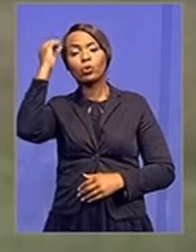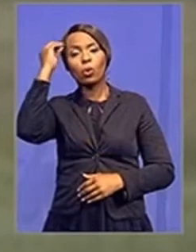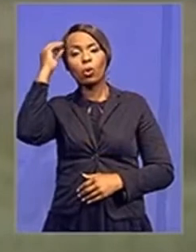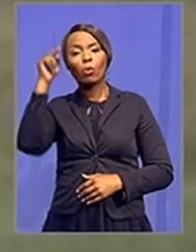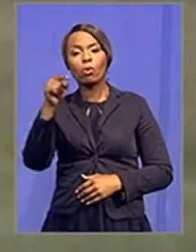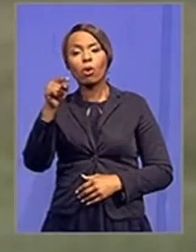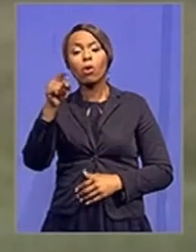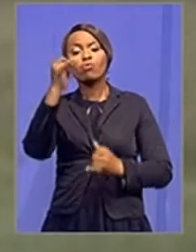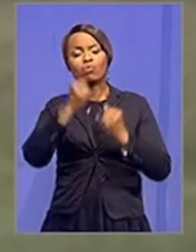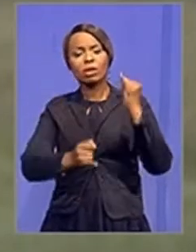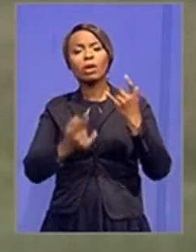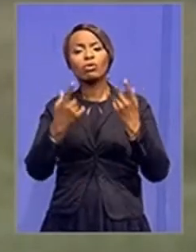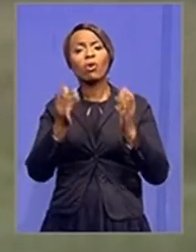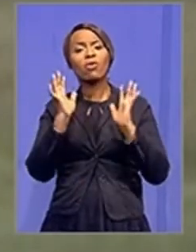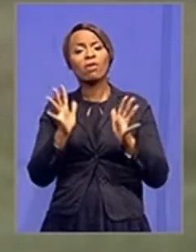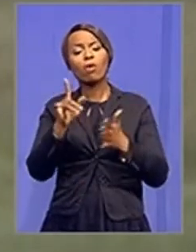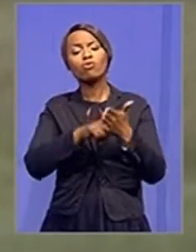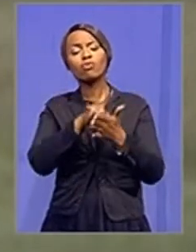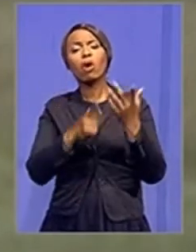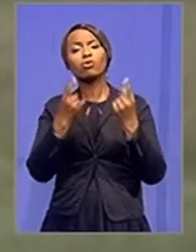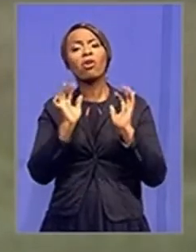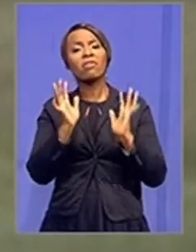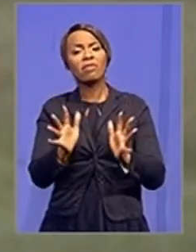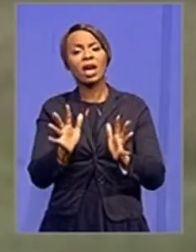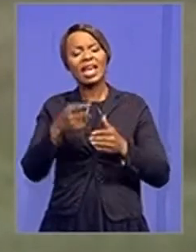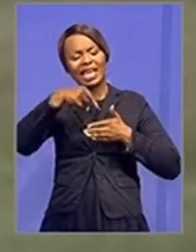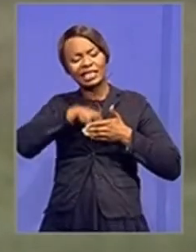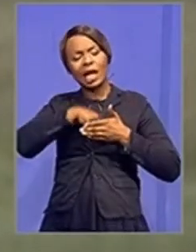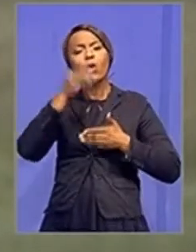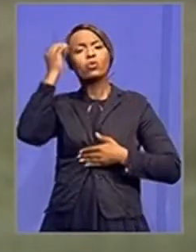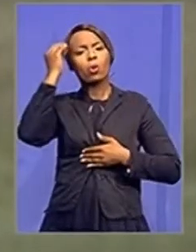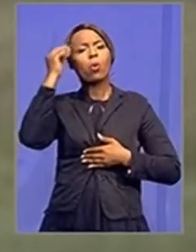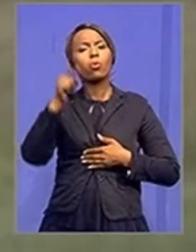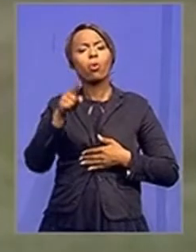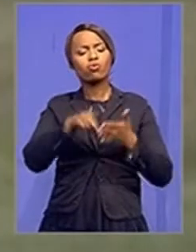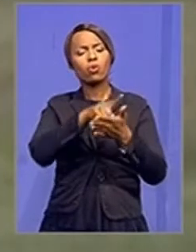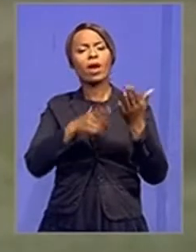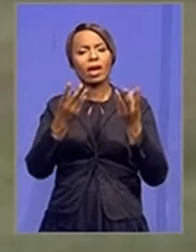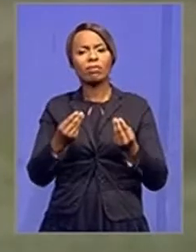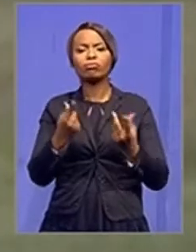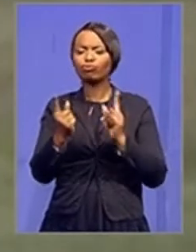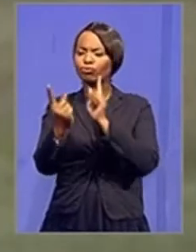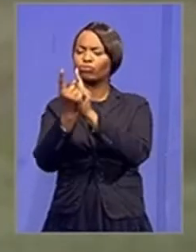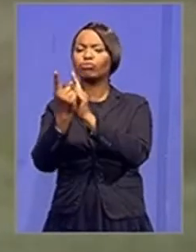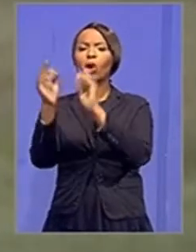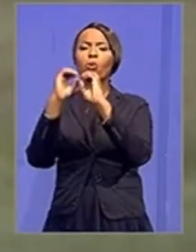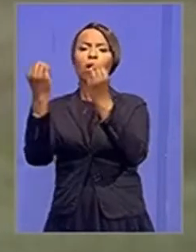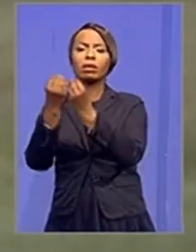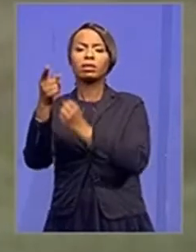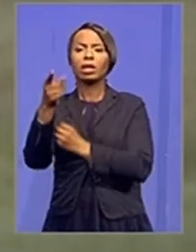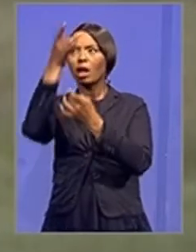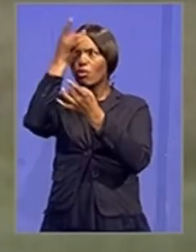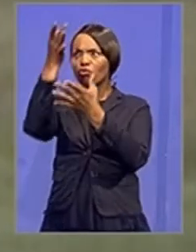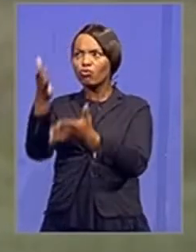something wrong, they know deep down that they have done something wrong, they must approach the organization and say